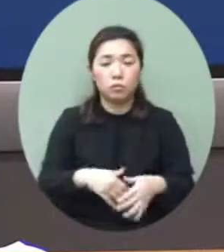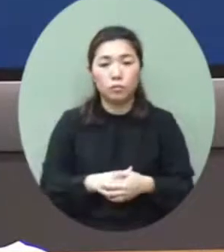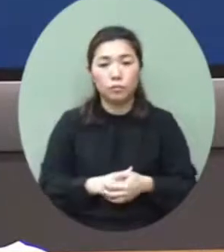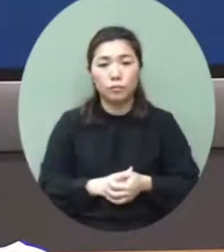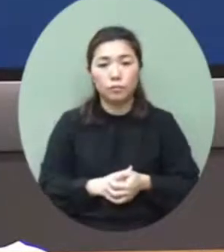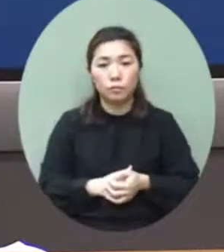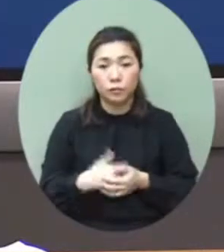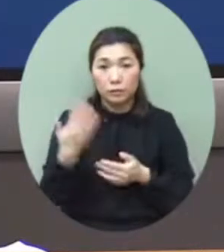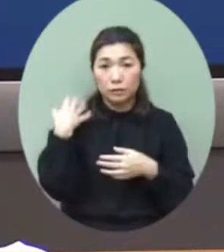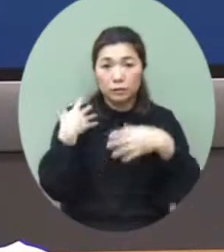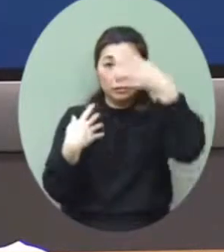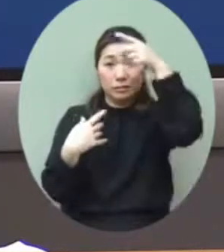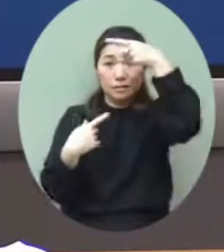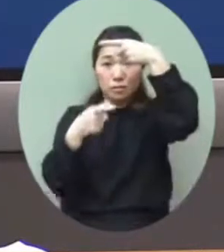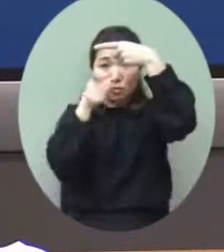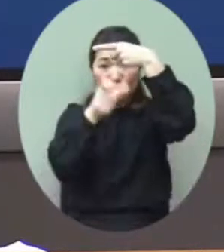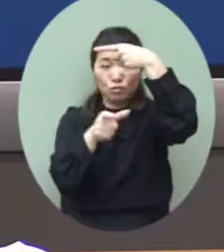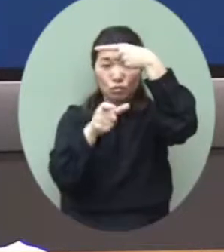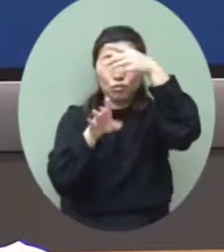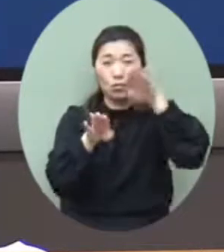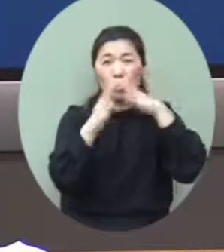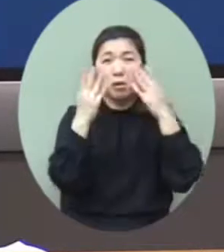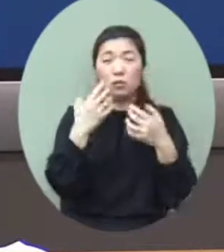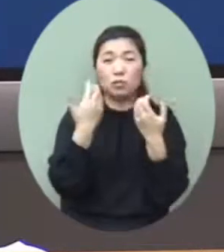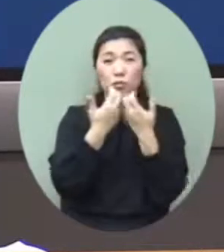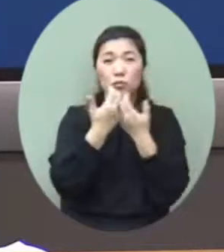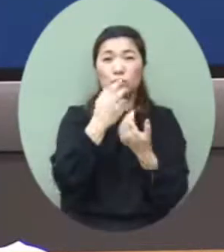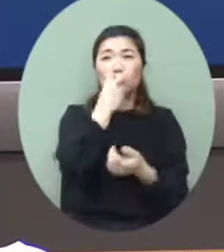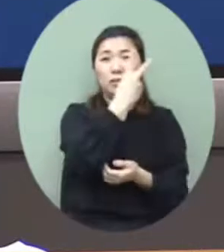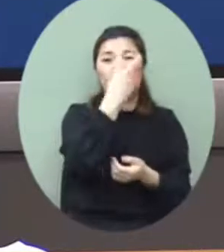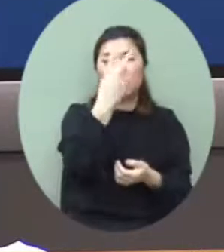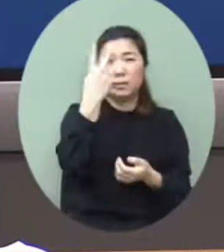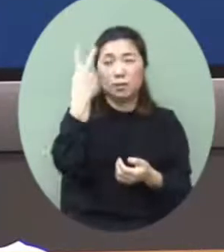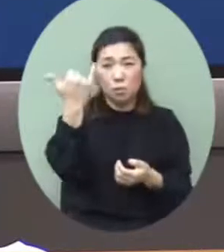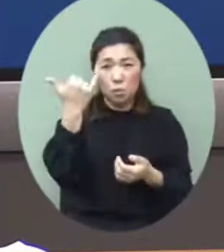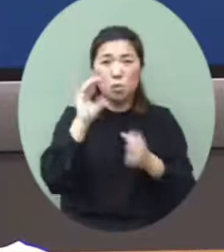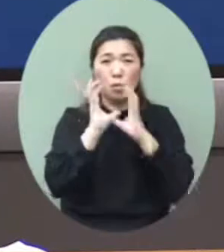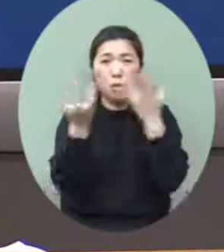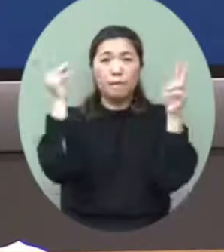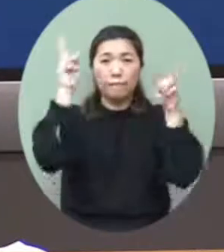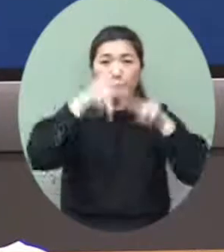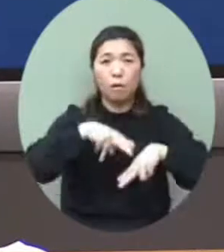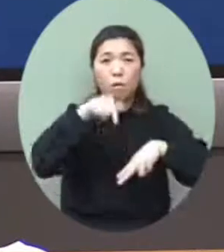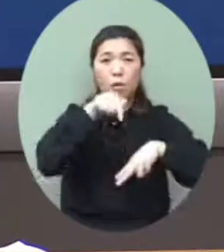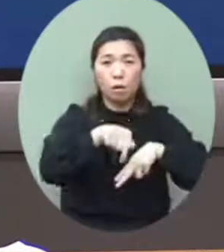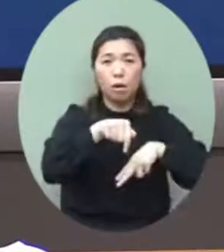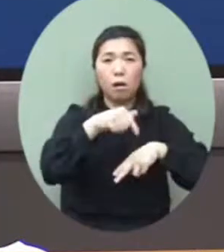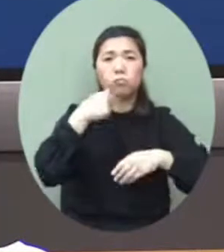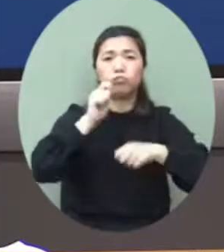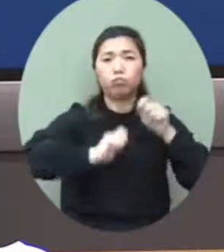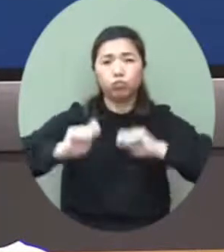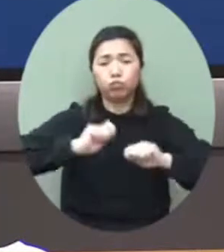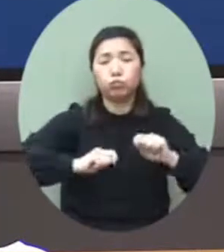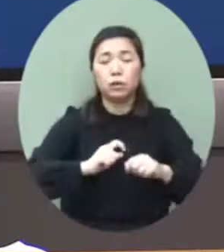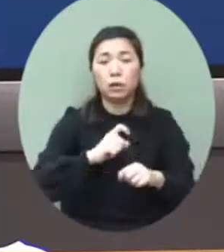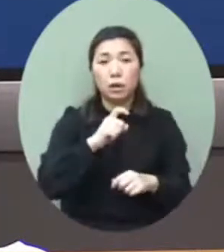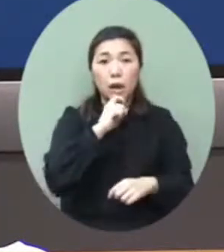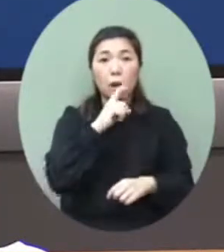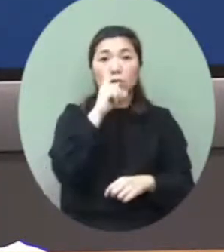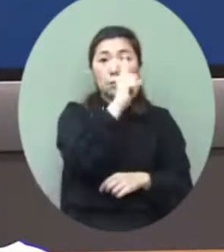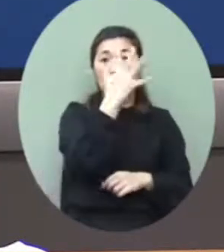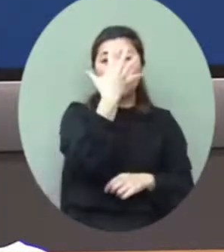have carried out many such operations since the fifth wave started. Since January,